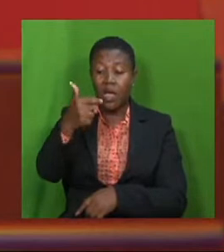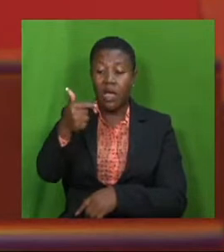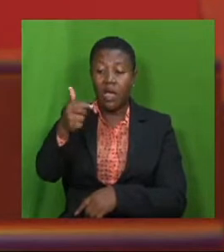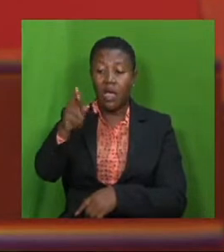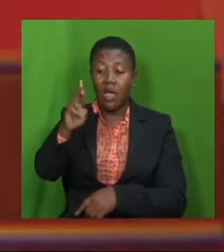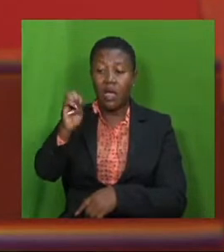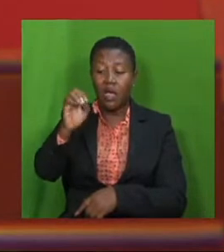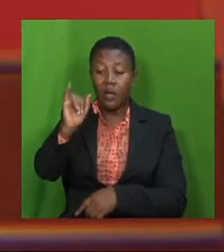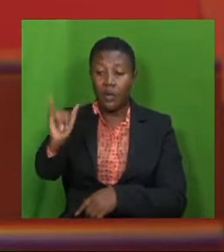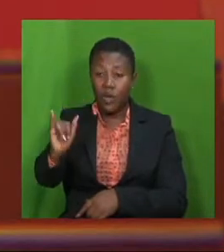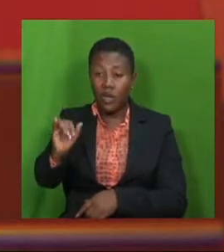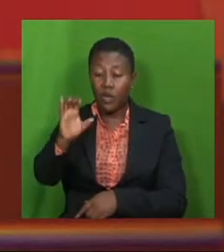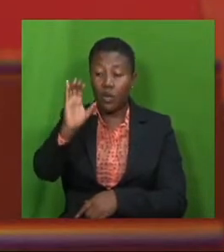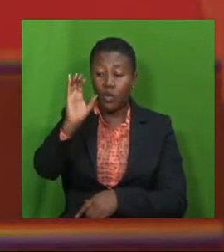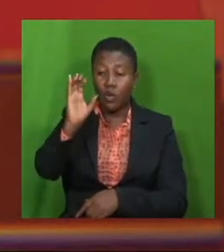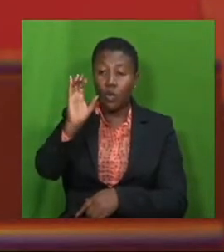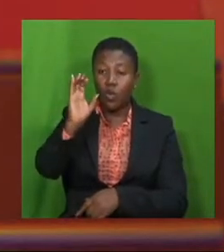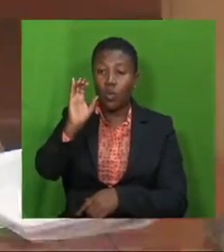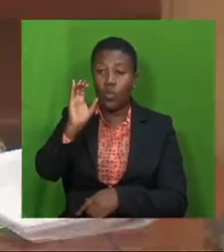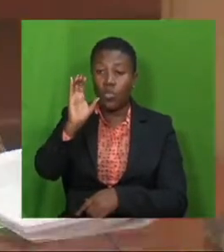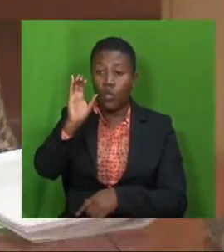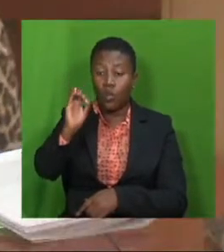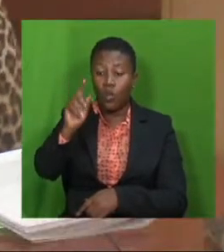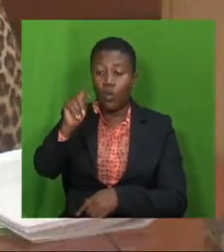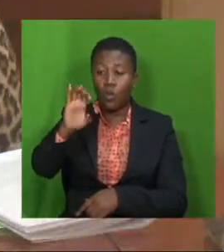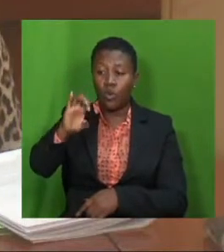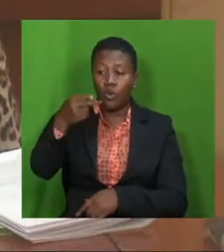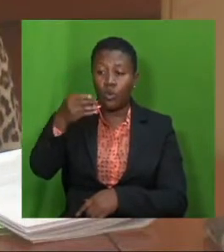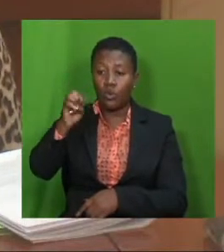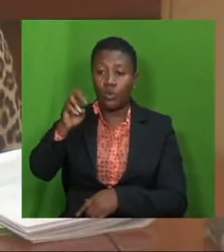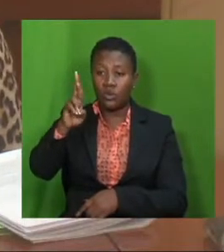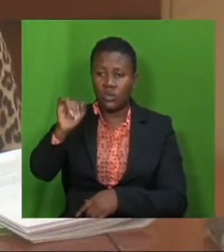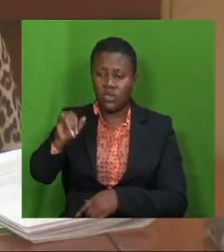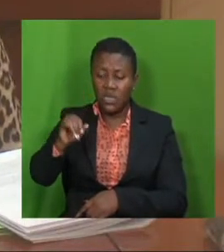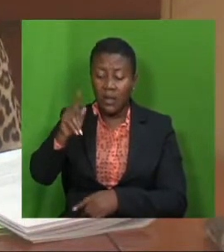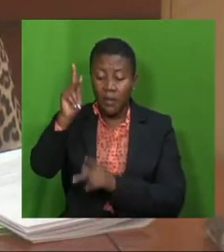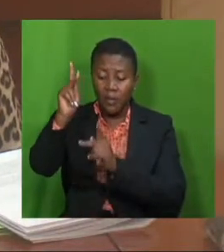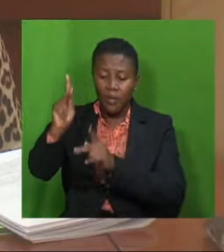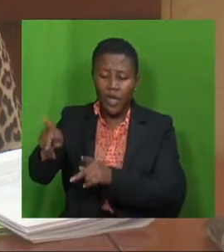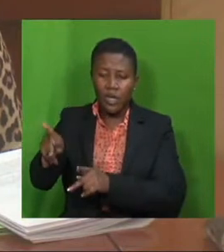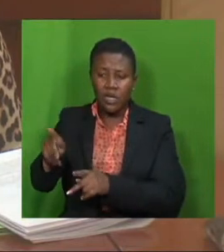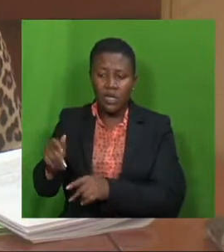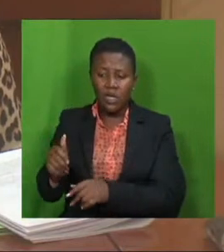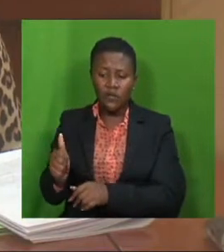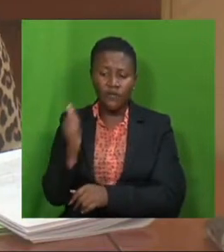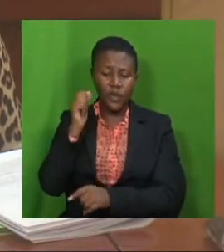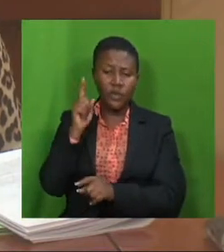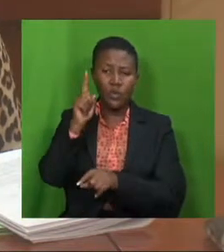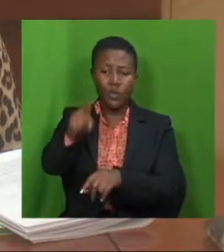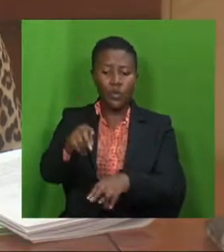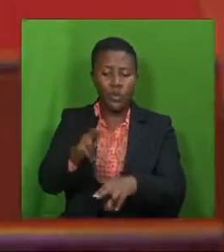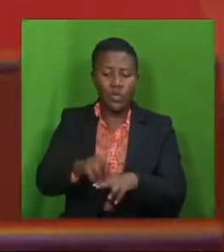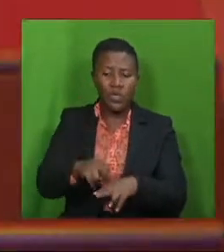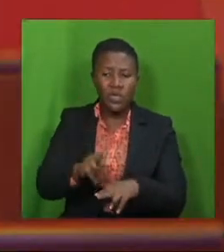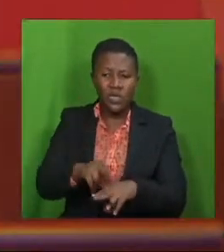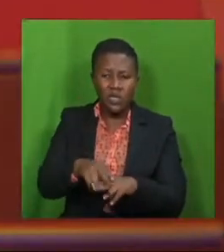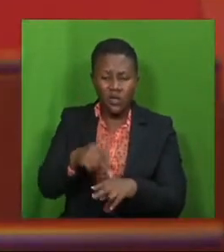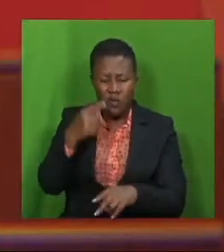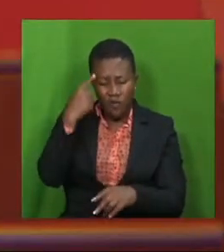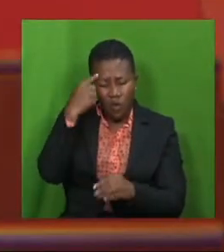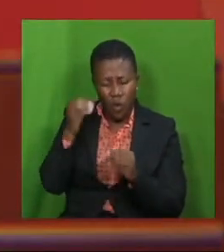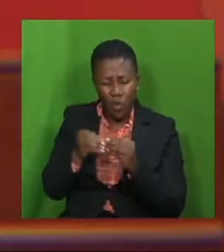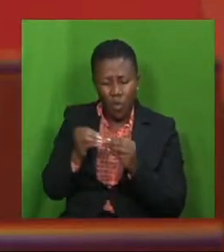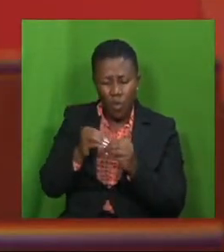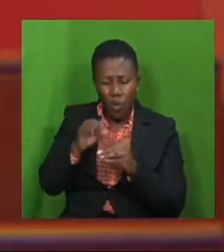who absented himself from the sittings of the National Assembly for more than 2